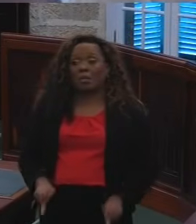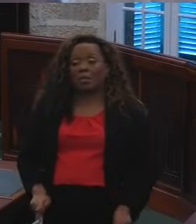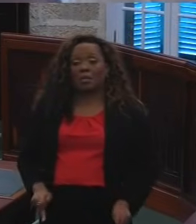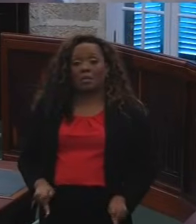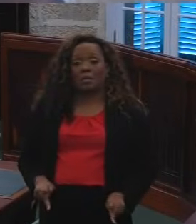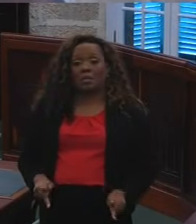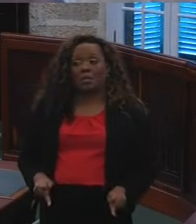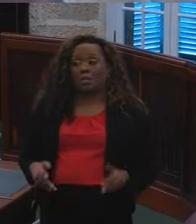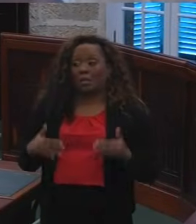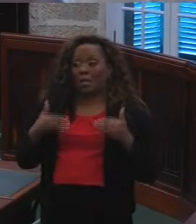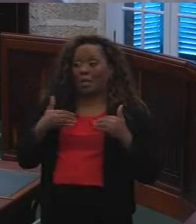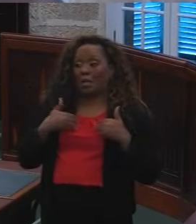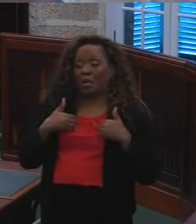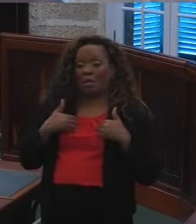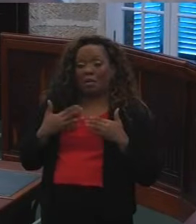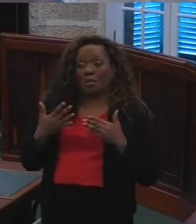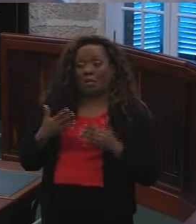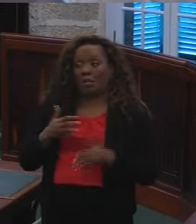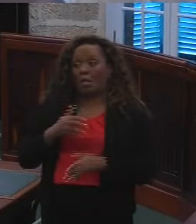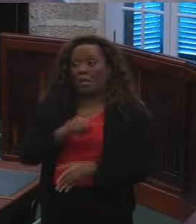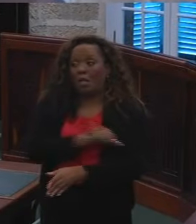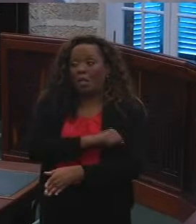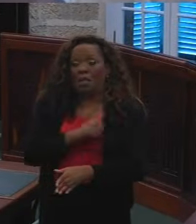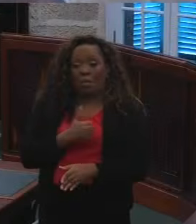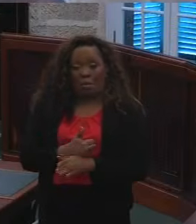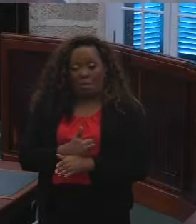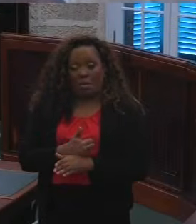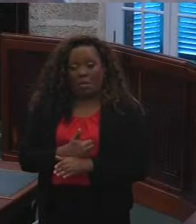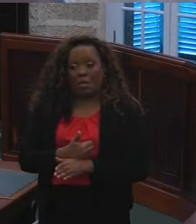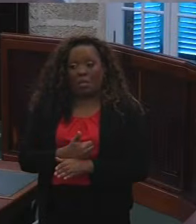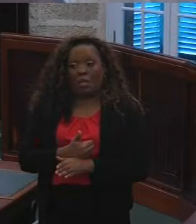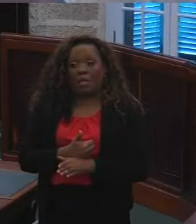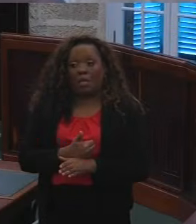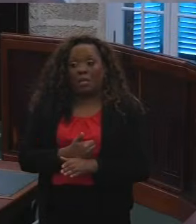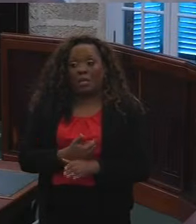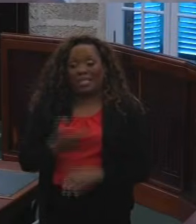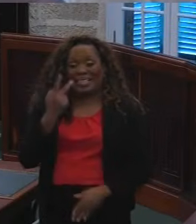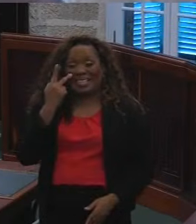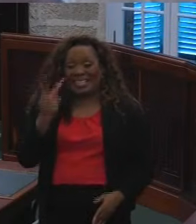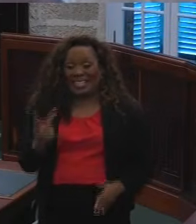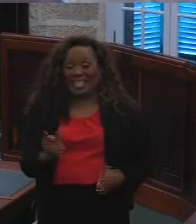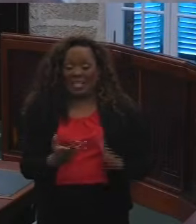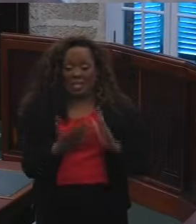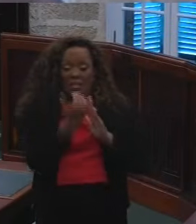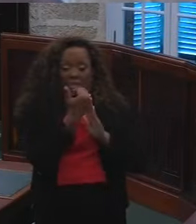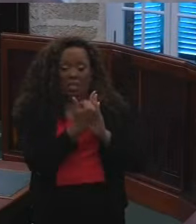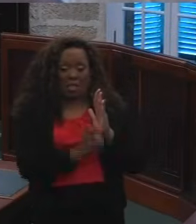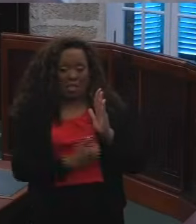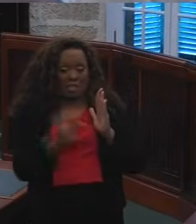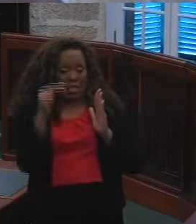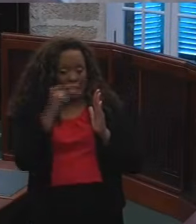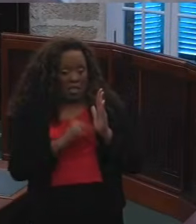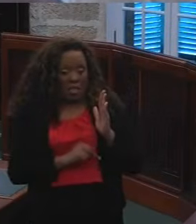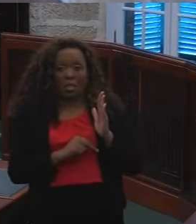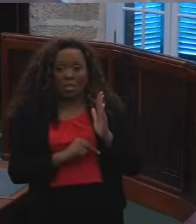law, could open this register if need be.